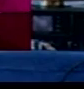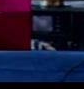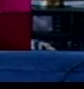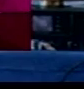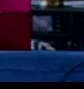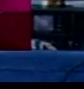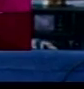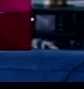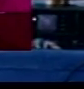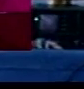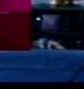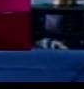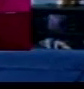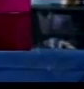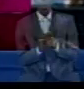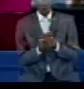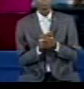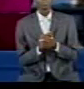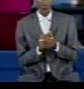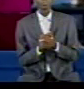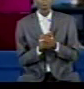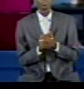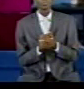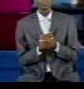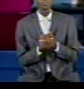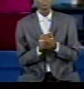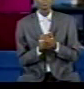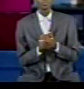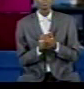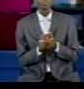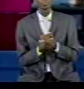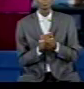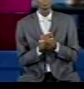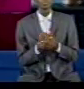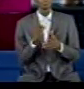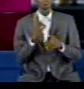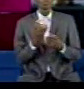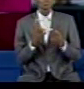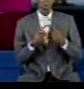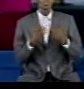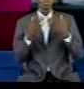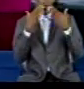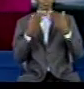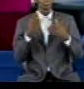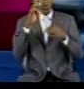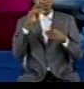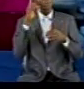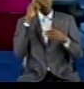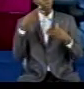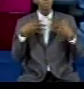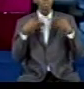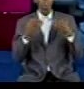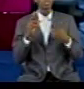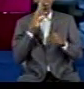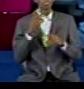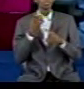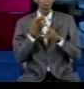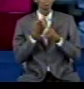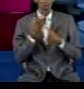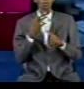is Sister Daniela Oyene. I want to thank God for healing me from chest pain for past 2 months